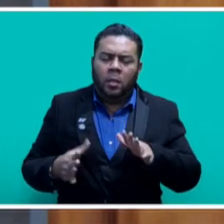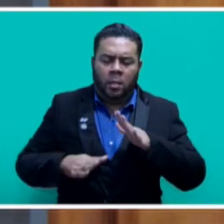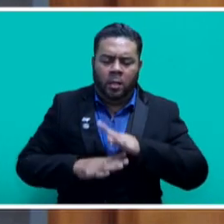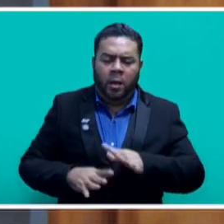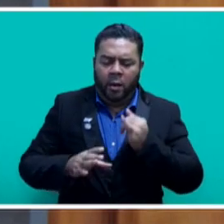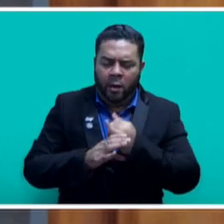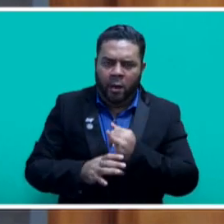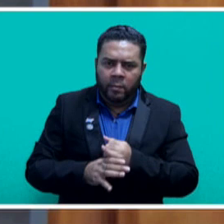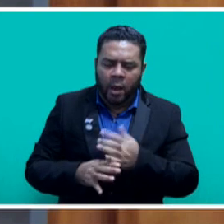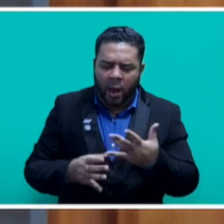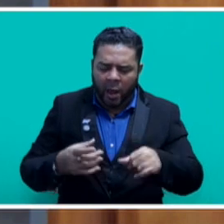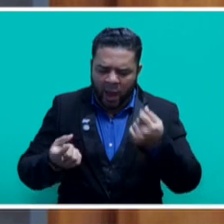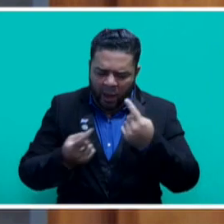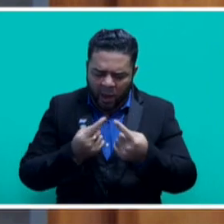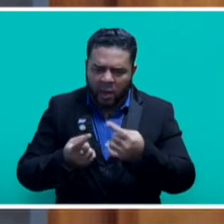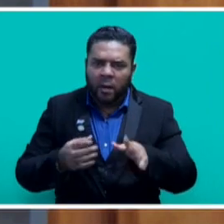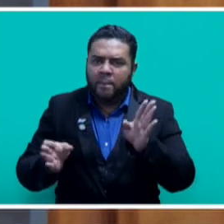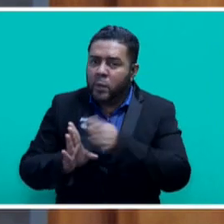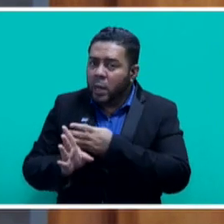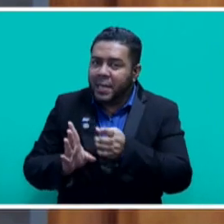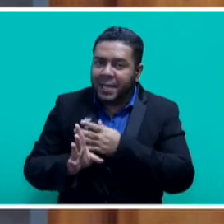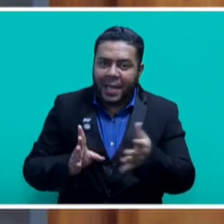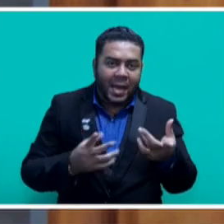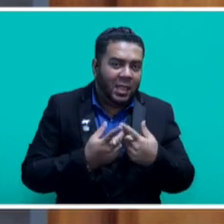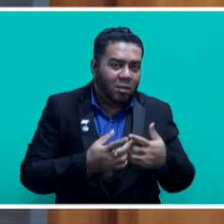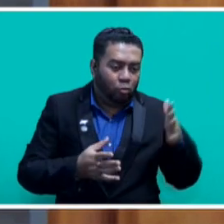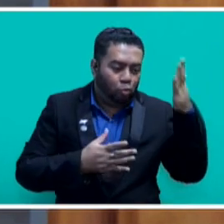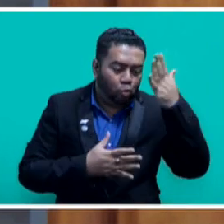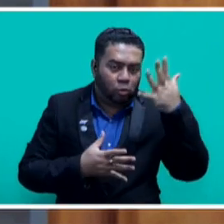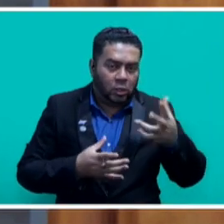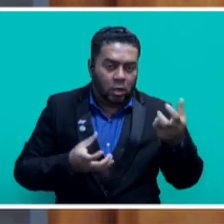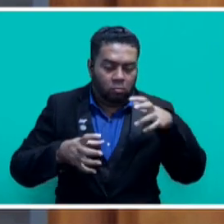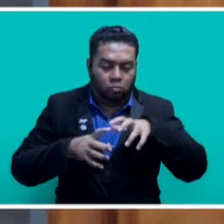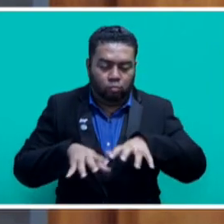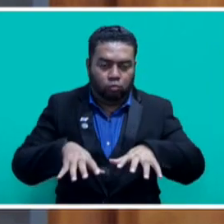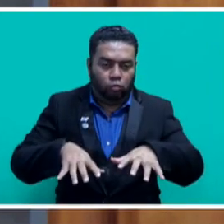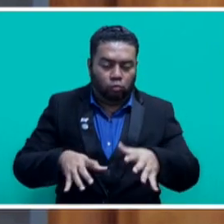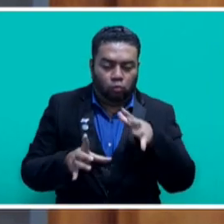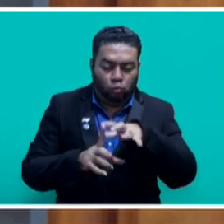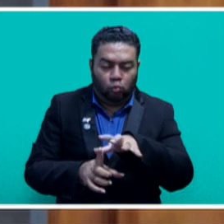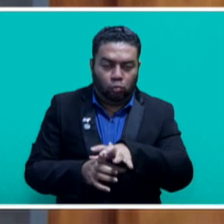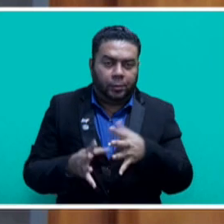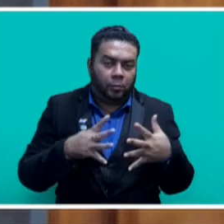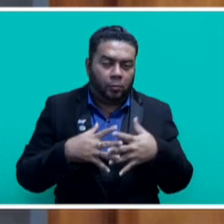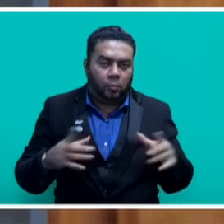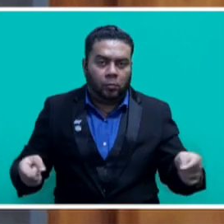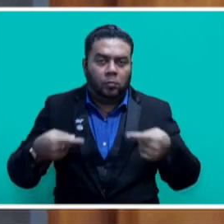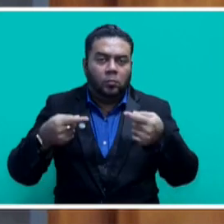crimes and grade 5 bullying in schools and brawls after organized school sporting